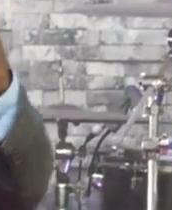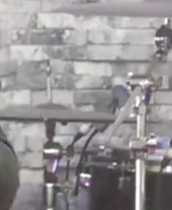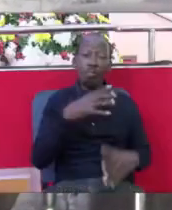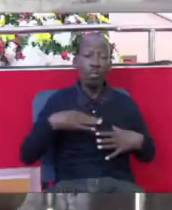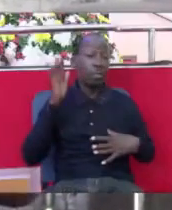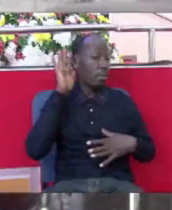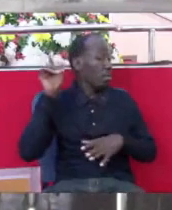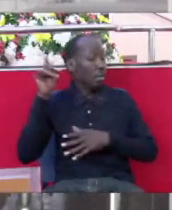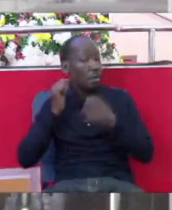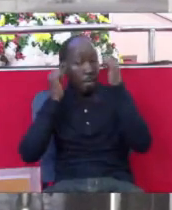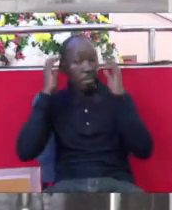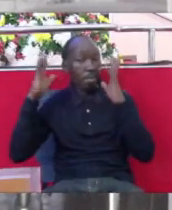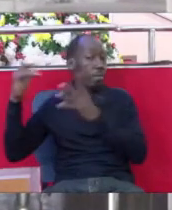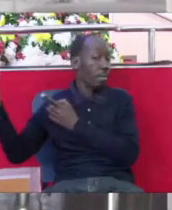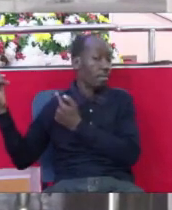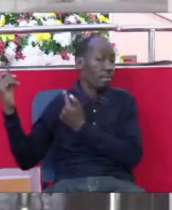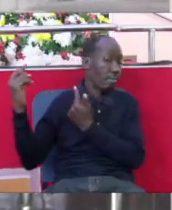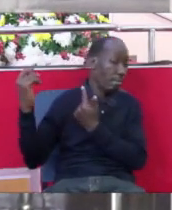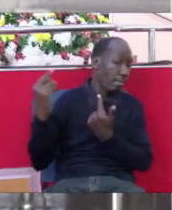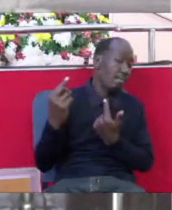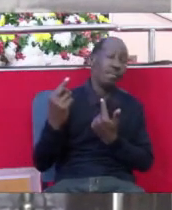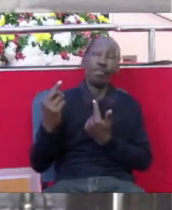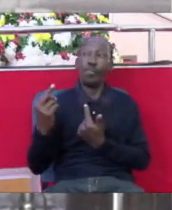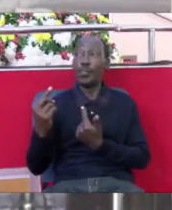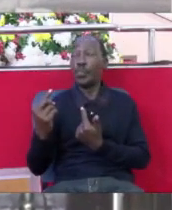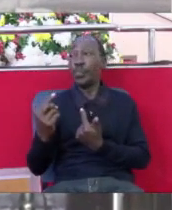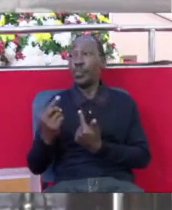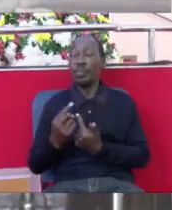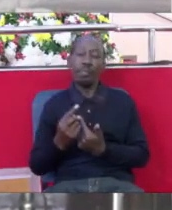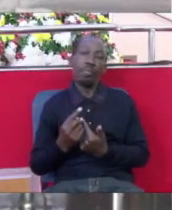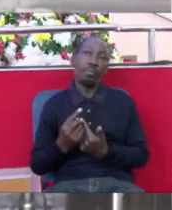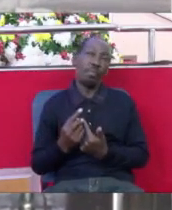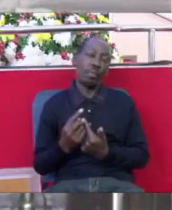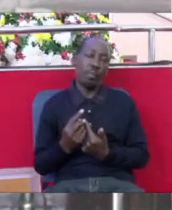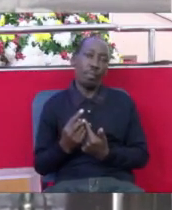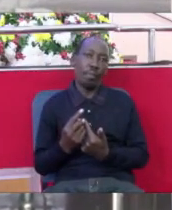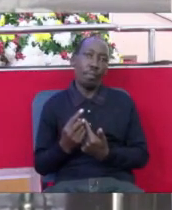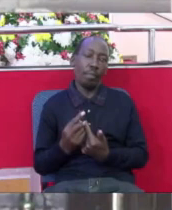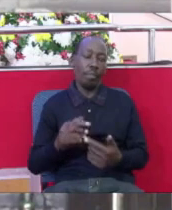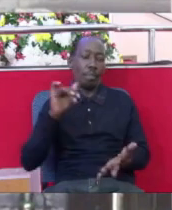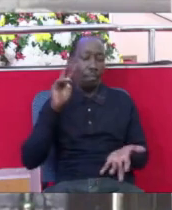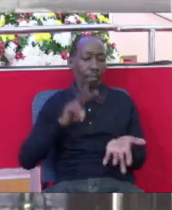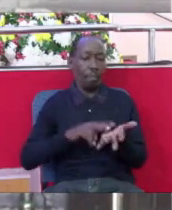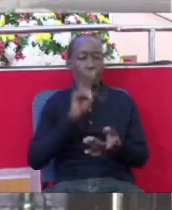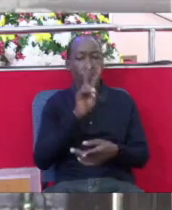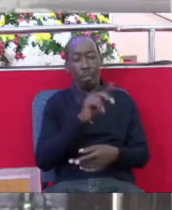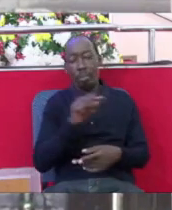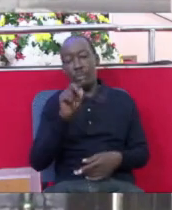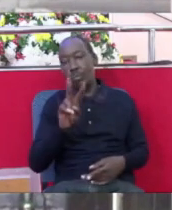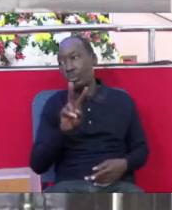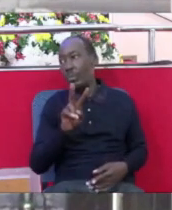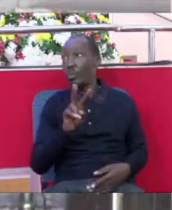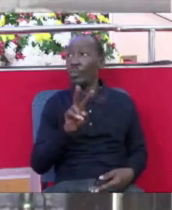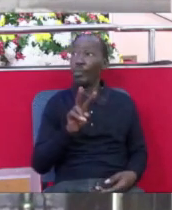huge army that was coming. Na adui akadhani kulikuwa na jeshi kubwa linakuja. And in that verse 1 and 2. Katika mstari wa kwanza na